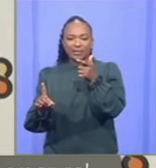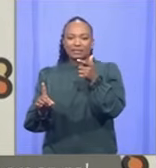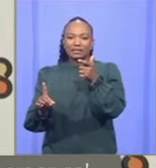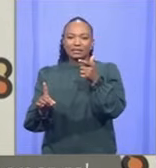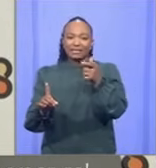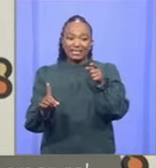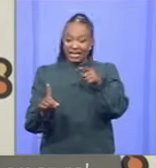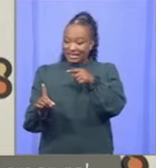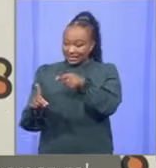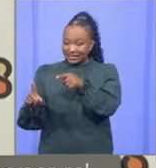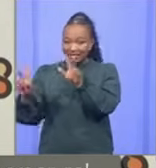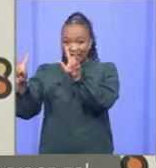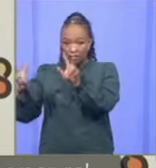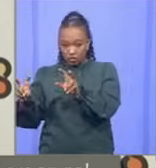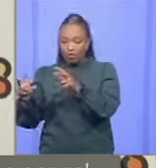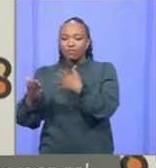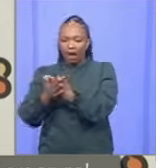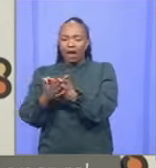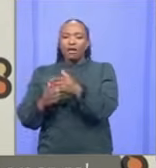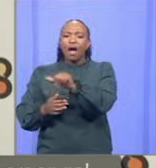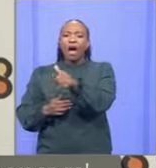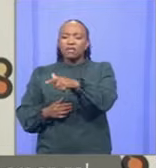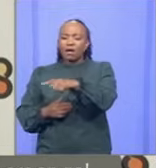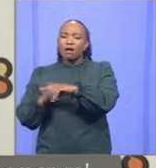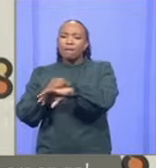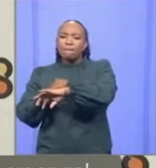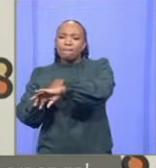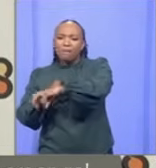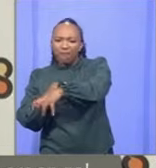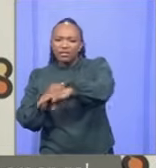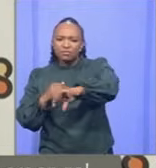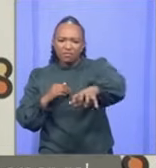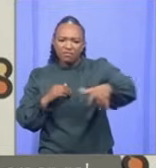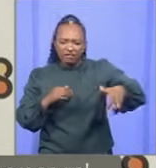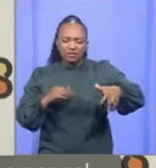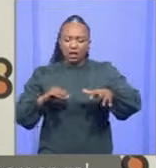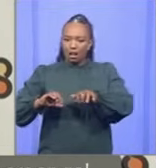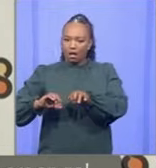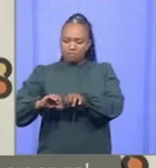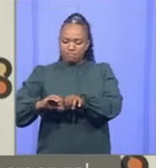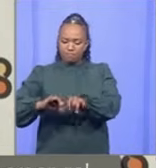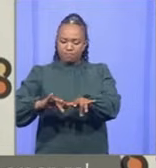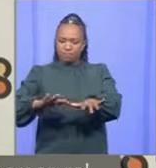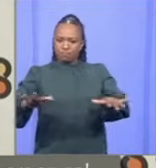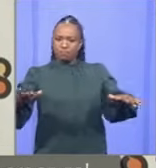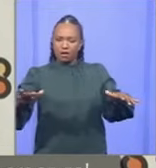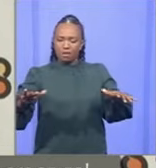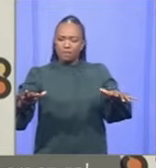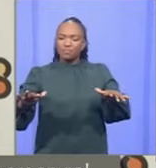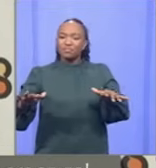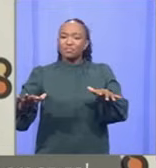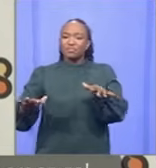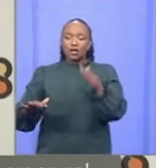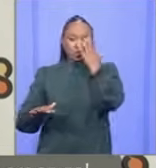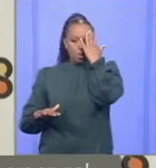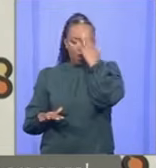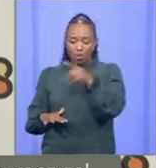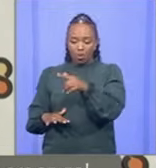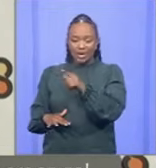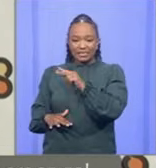going to spread. And seemingly it was very light. You'll know in KwaZulu-Natal there